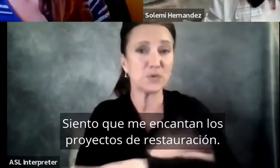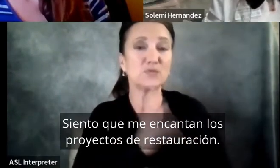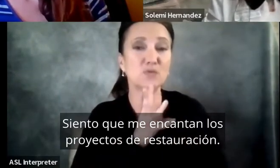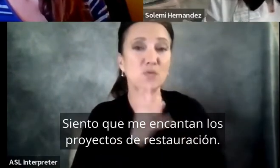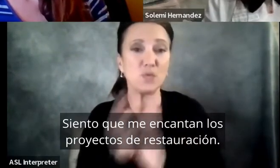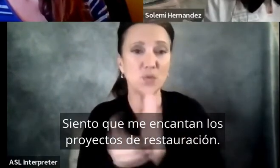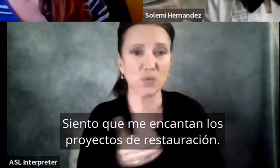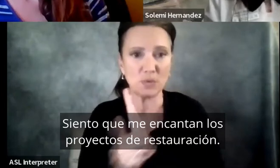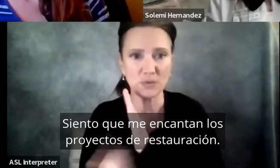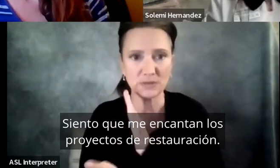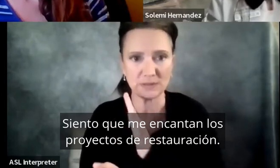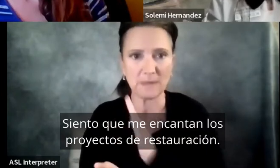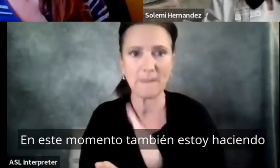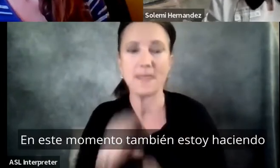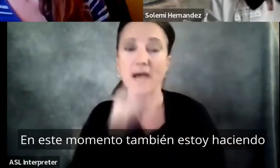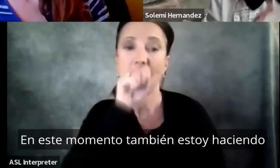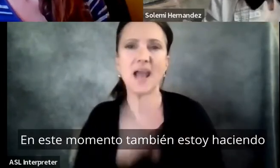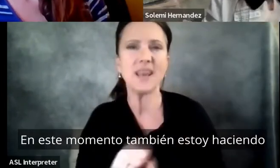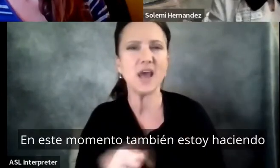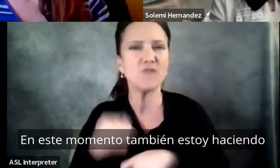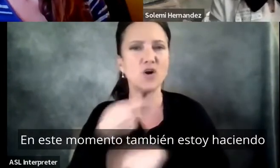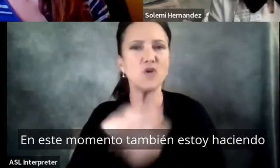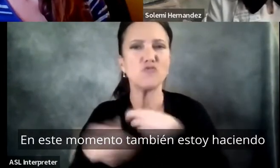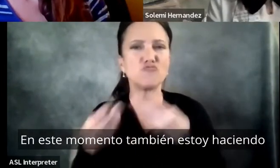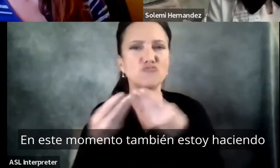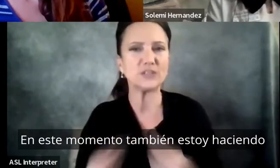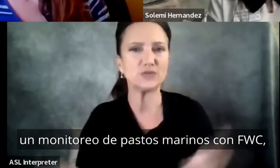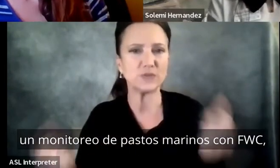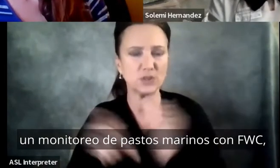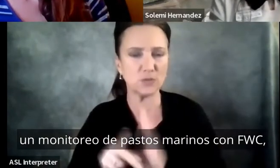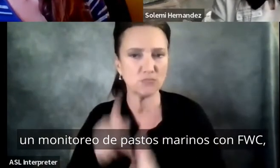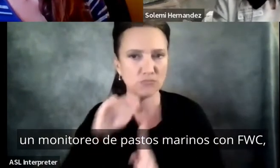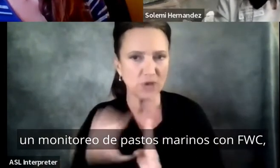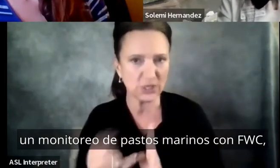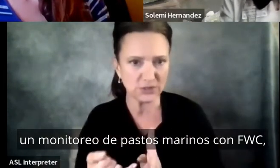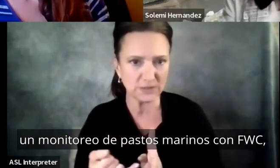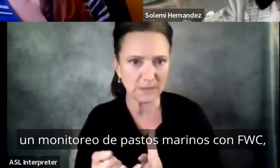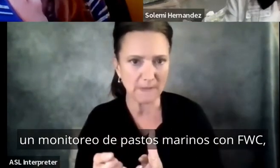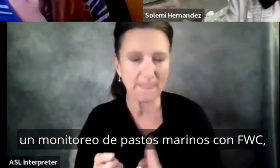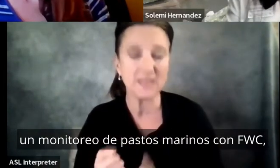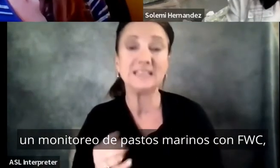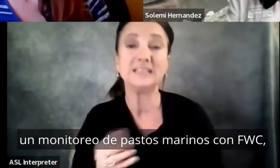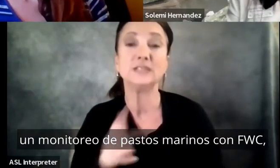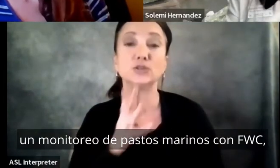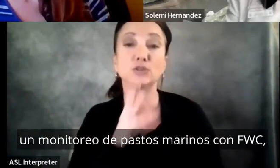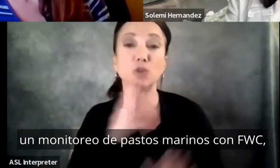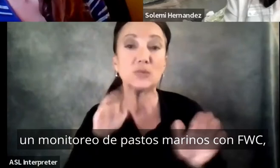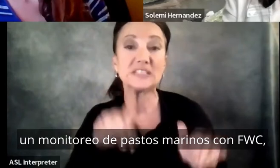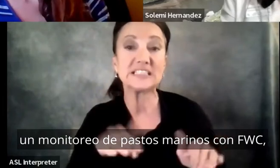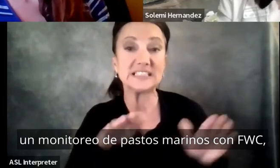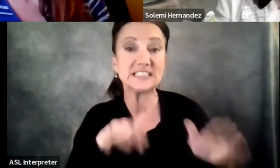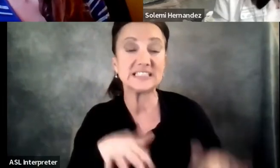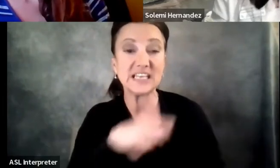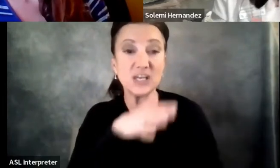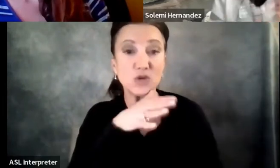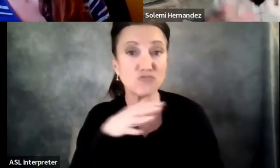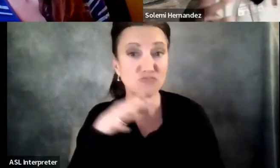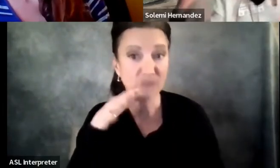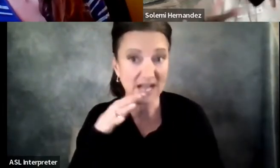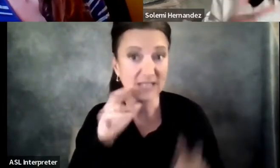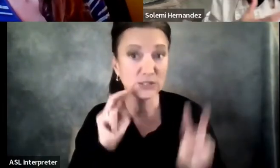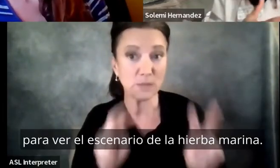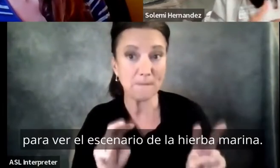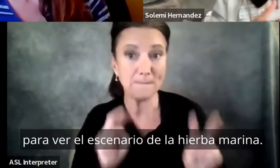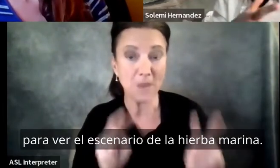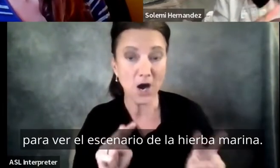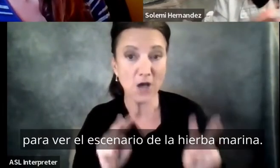I love restoration projects. I'm right now doing seagrass monitoring with FWC to, you